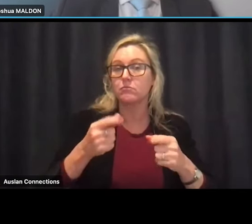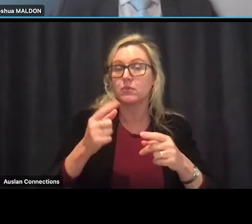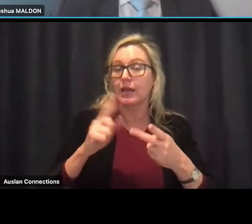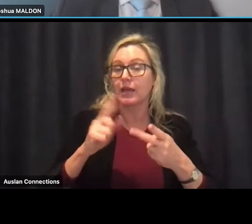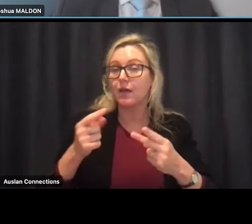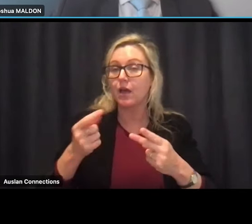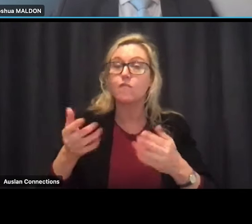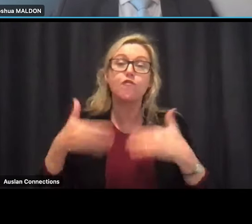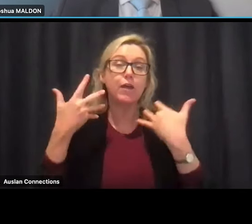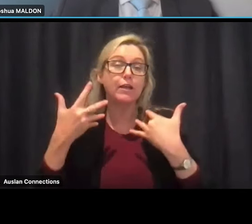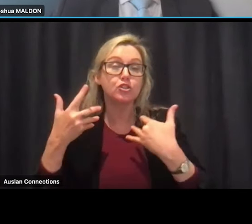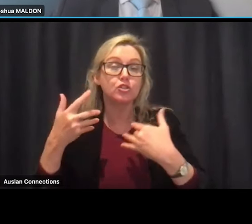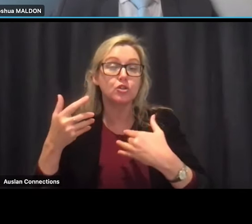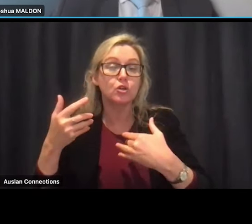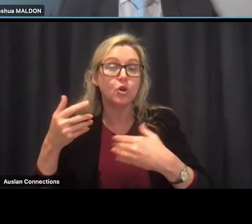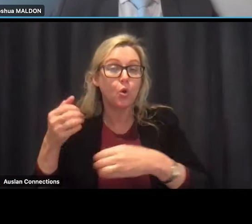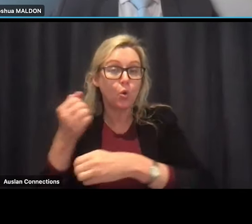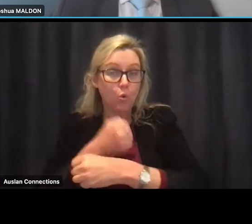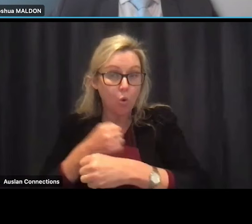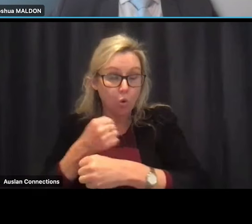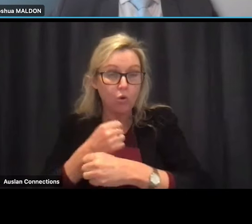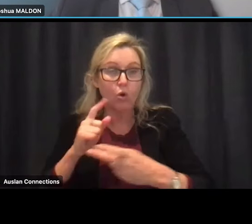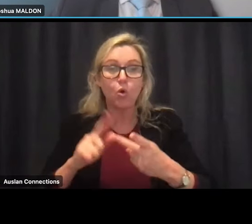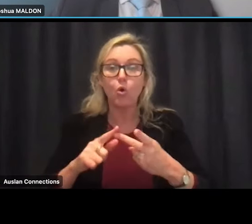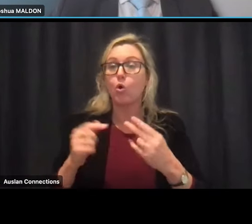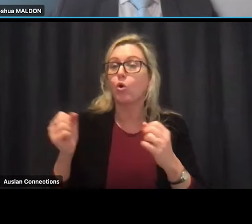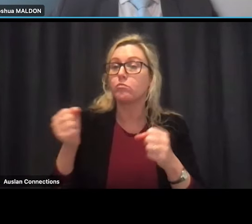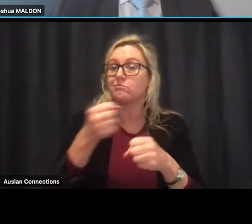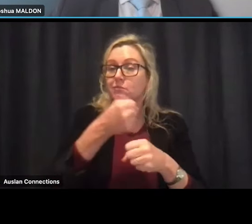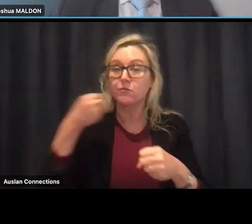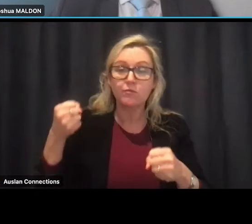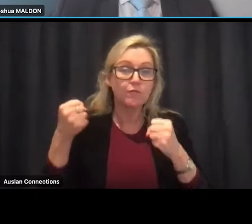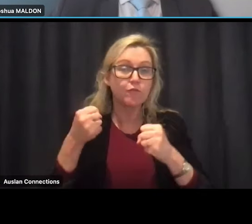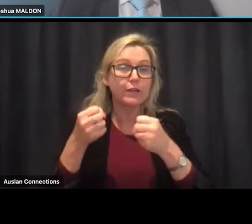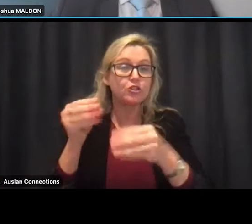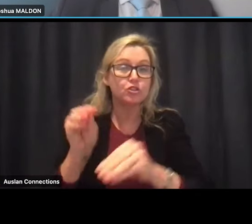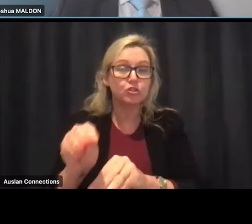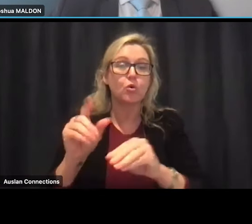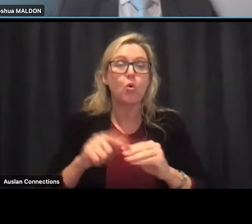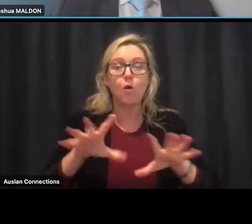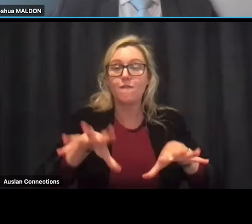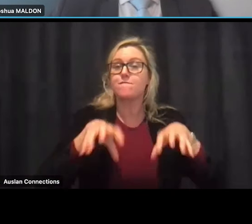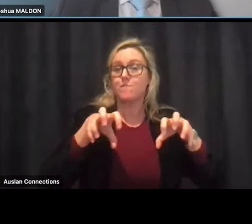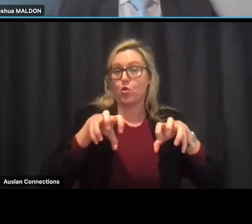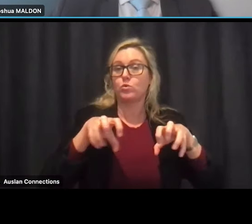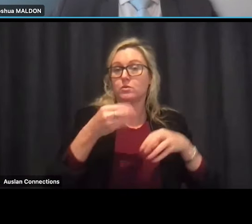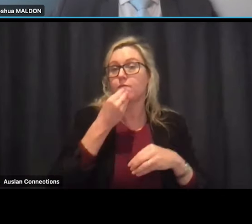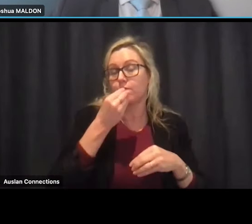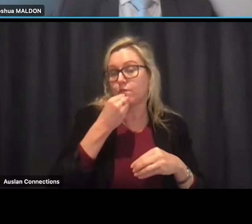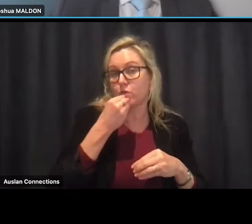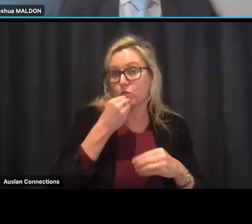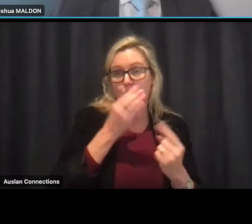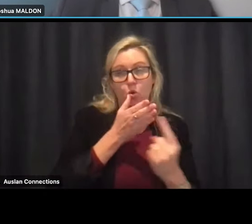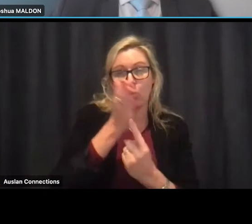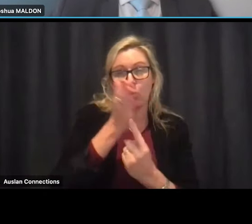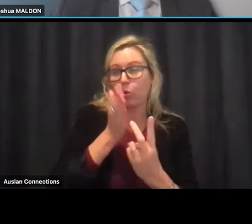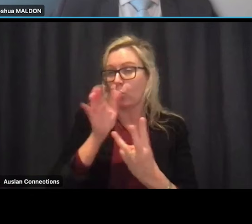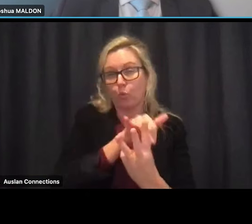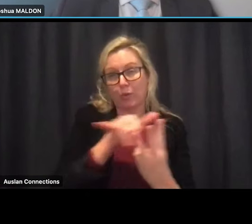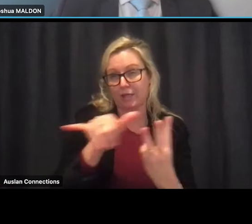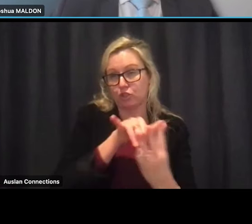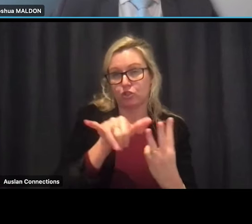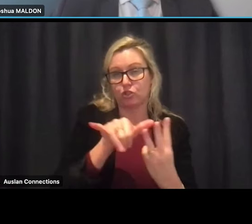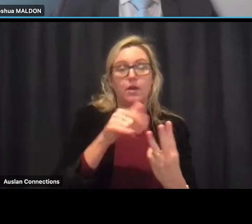chill, or cook freeze. And so this will give us a better understanding into the food models that are being used as an input and how these relate